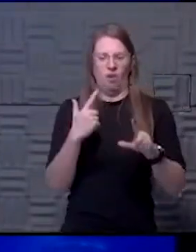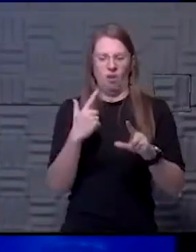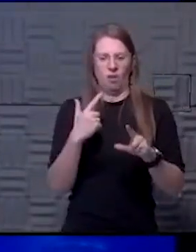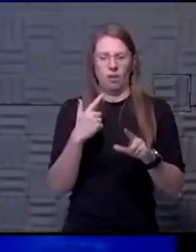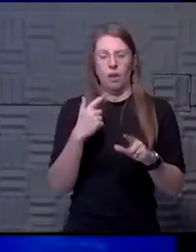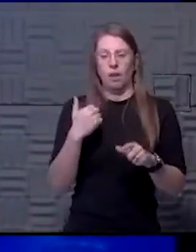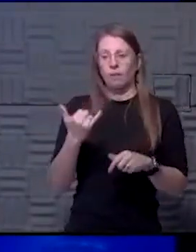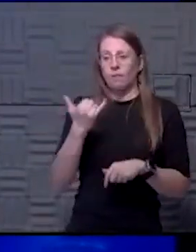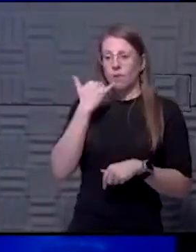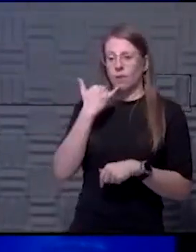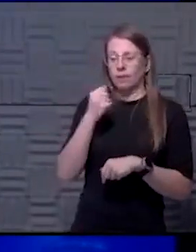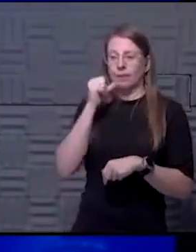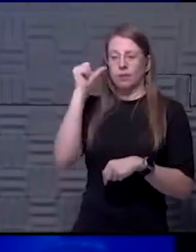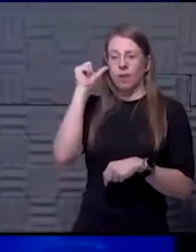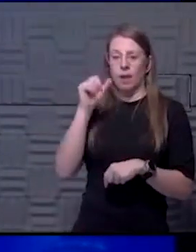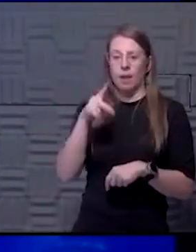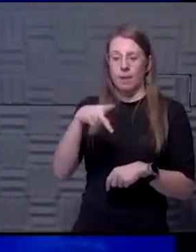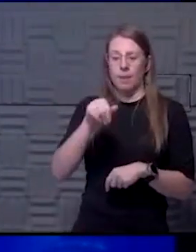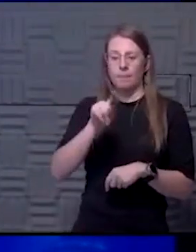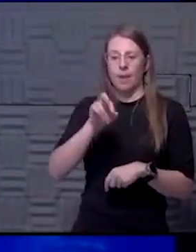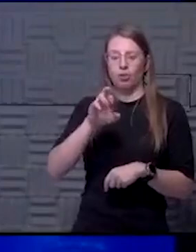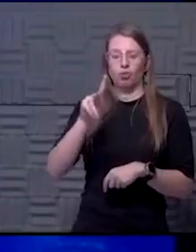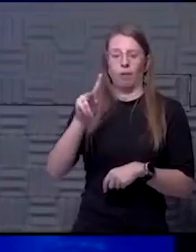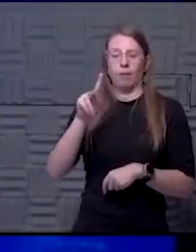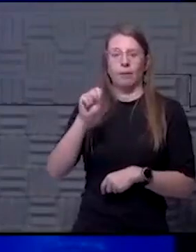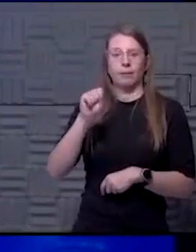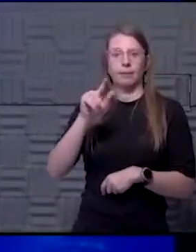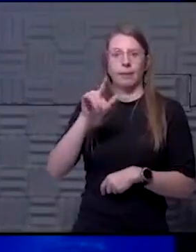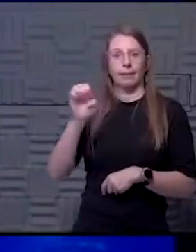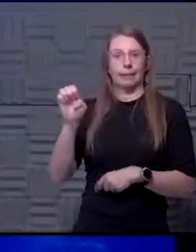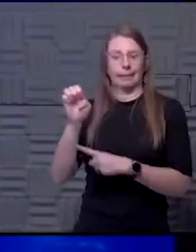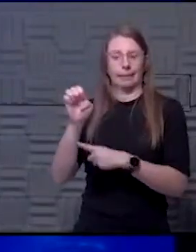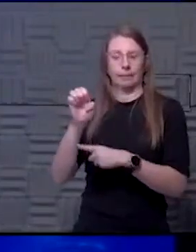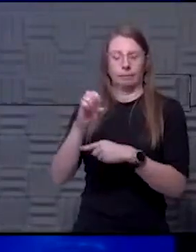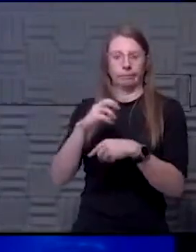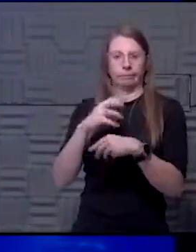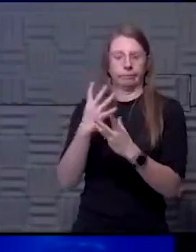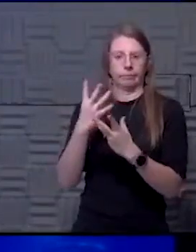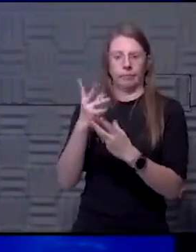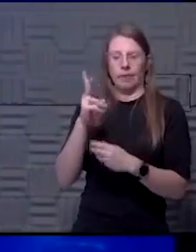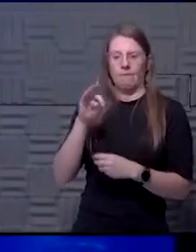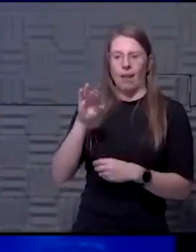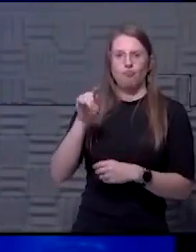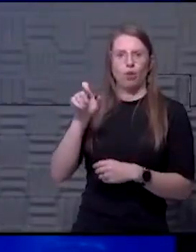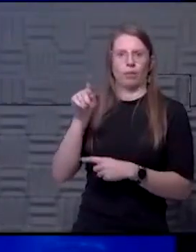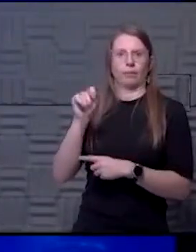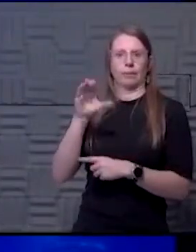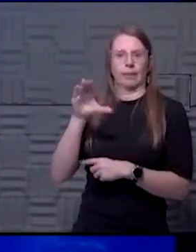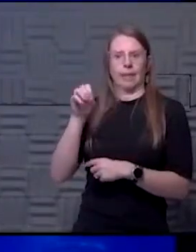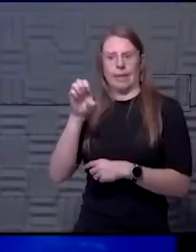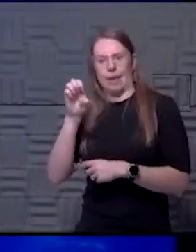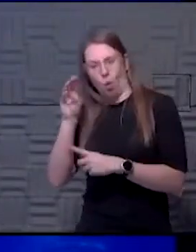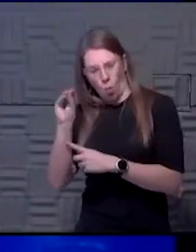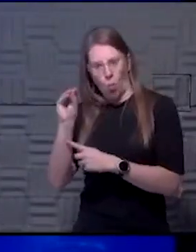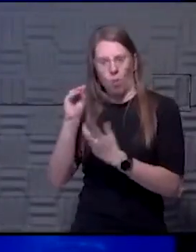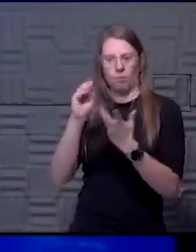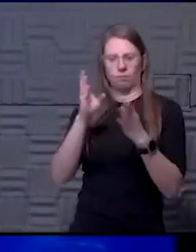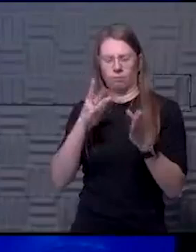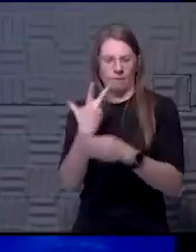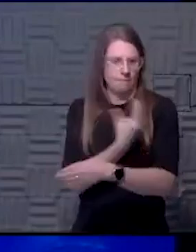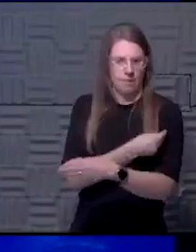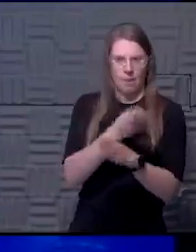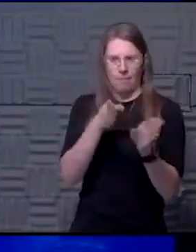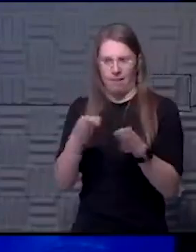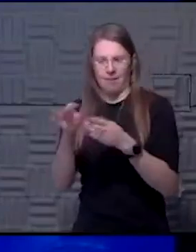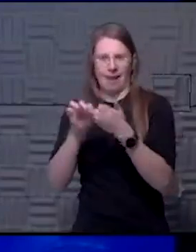call yesterday with Patrick Salee, the CEO over at Vibrant, thinking, how can we work together if we're going to have mass vaccine clinics? Health system plans to be able to